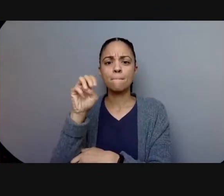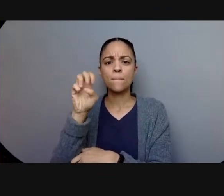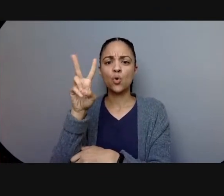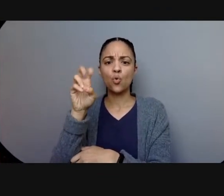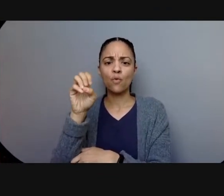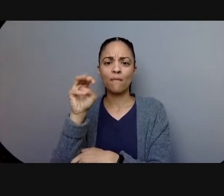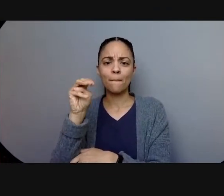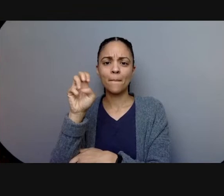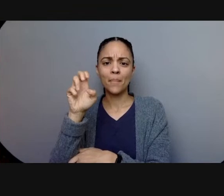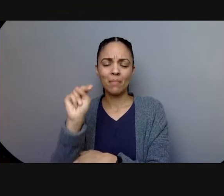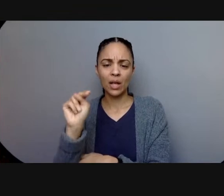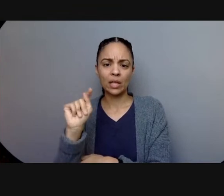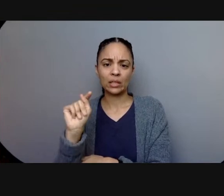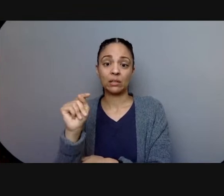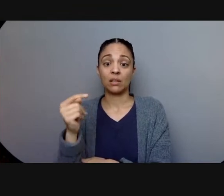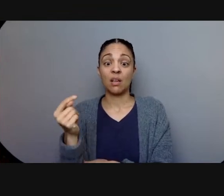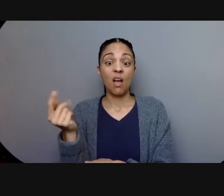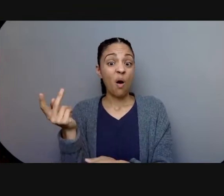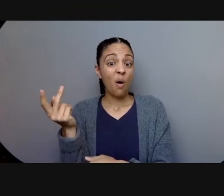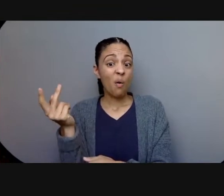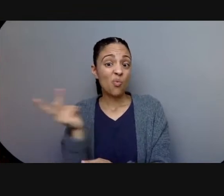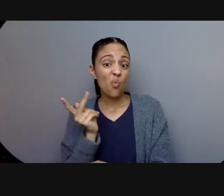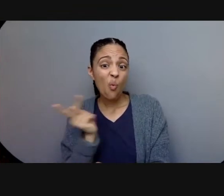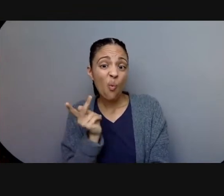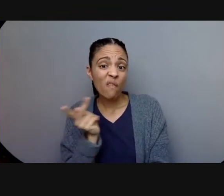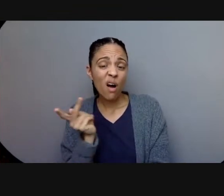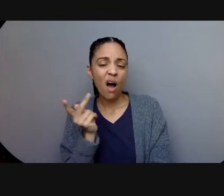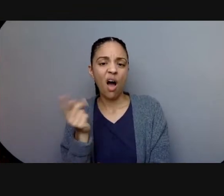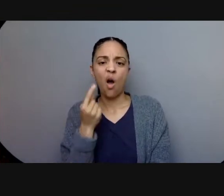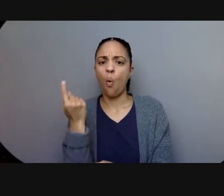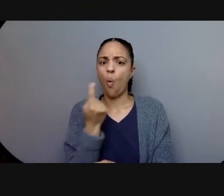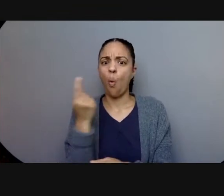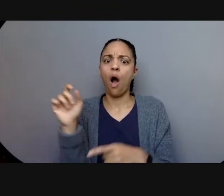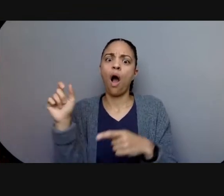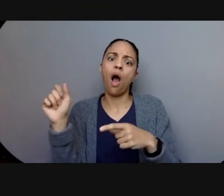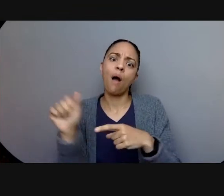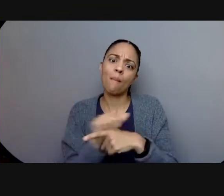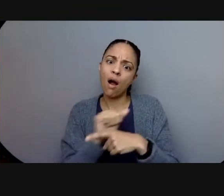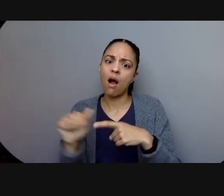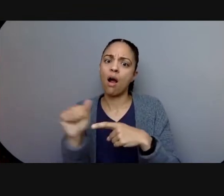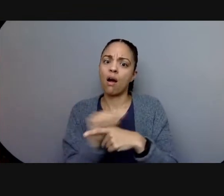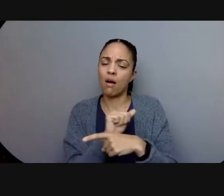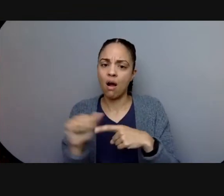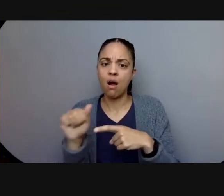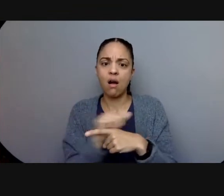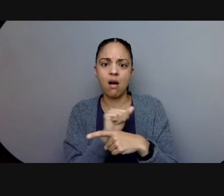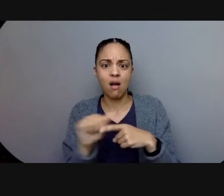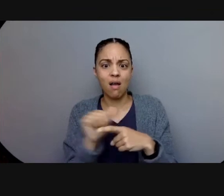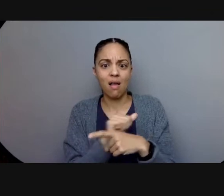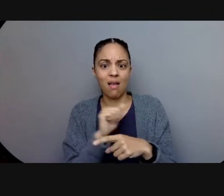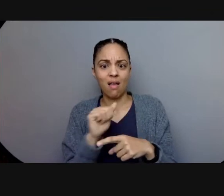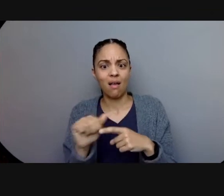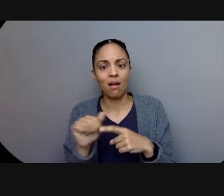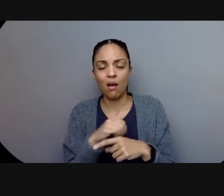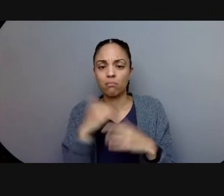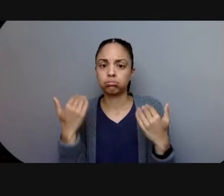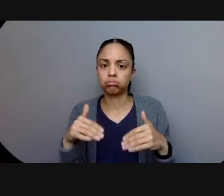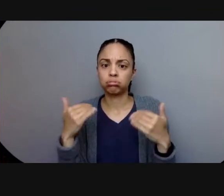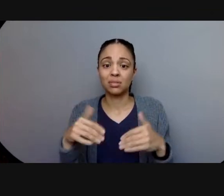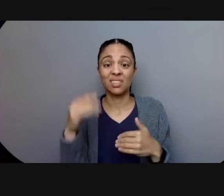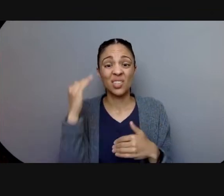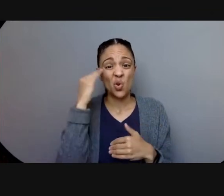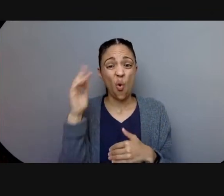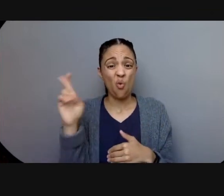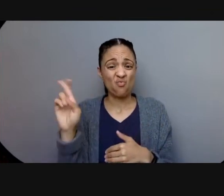we rehearsed constantly because it was nothing better to do. But Rennie was like, yo, we're gonna do this, we're gonna do that. We were looking at him like, yeah, whatever, man. Come on, I'll